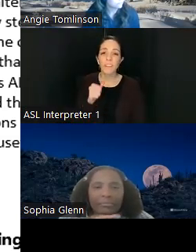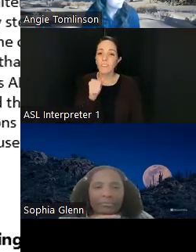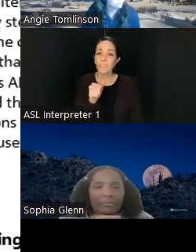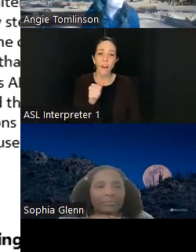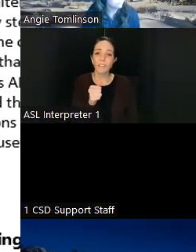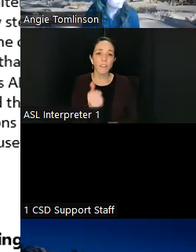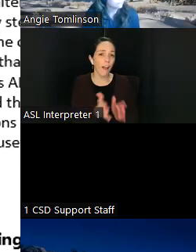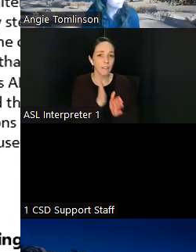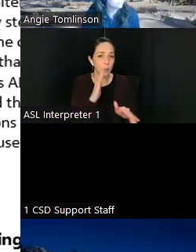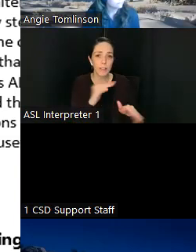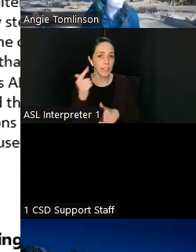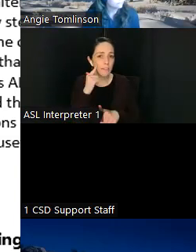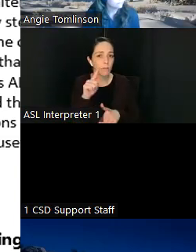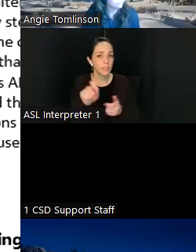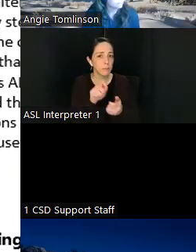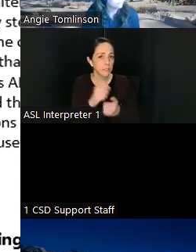Maybe.